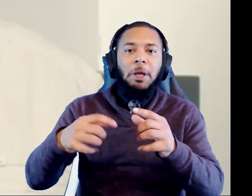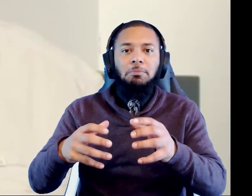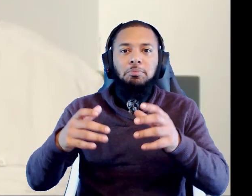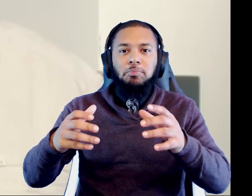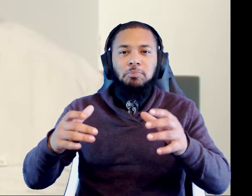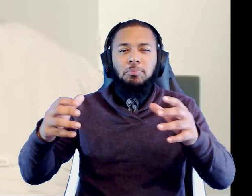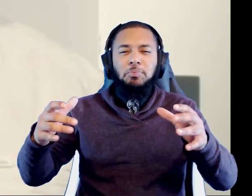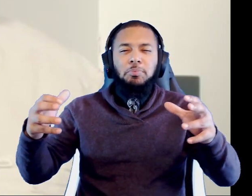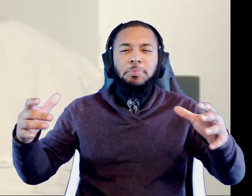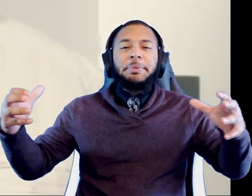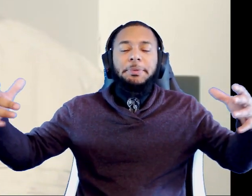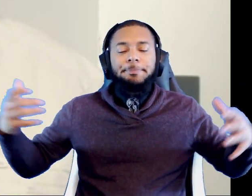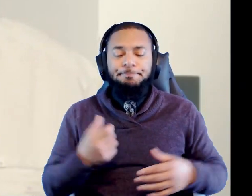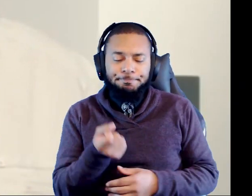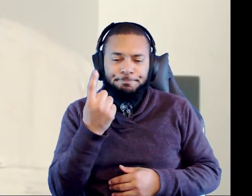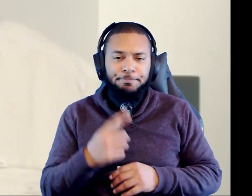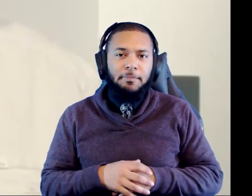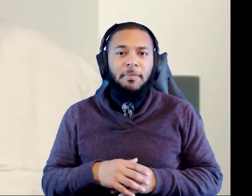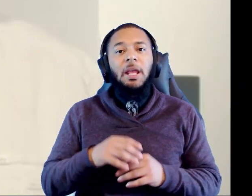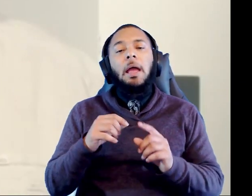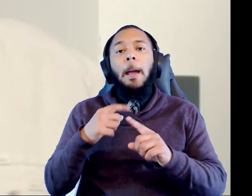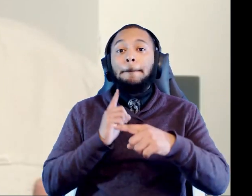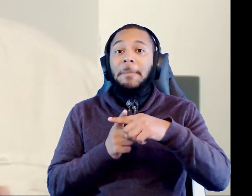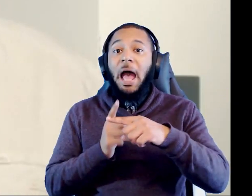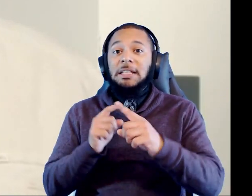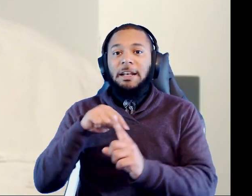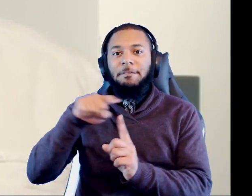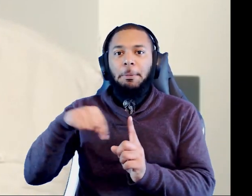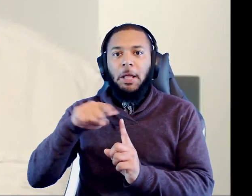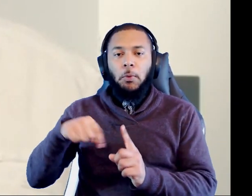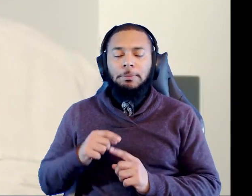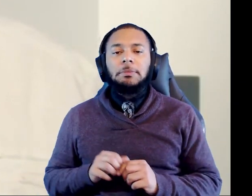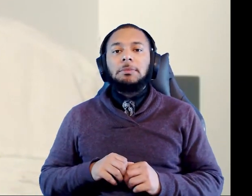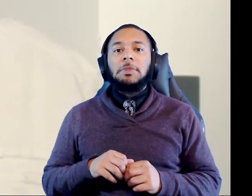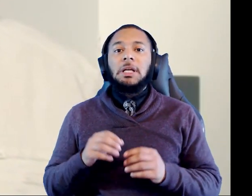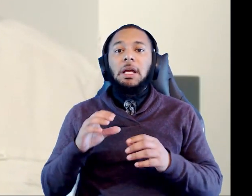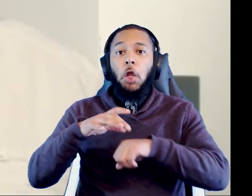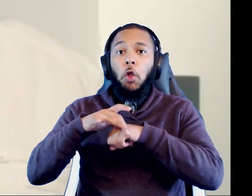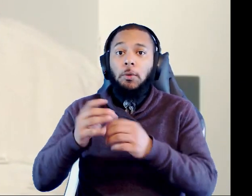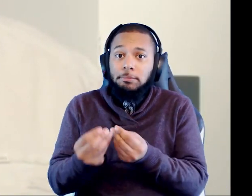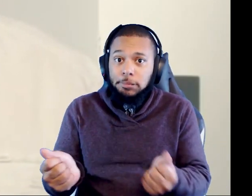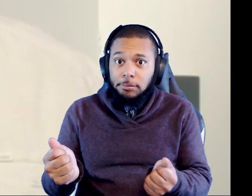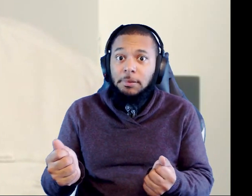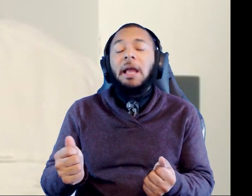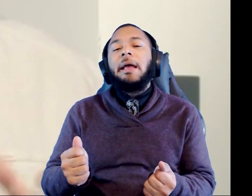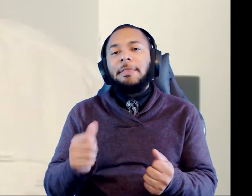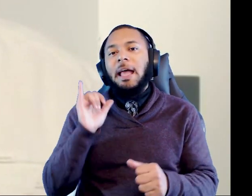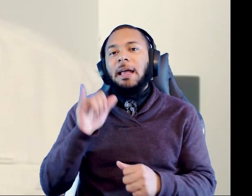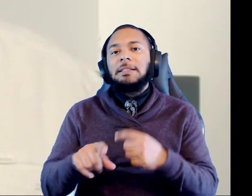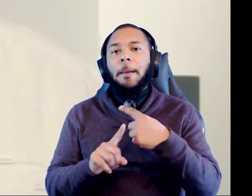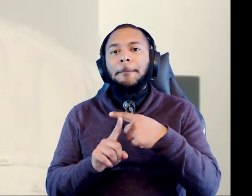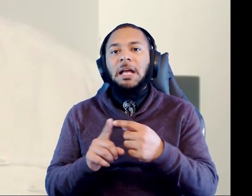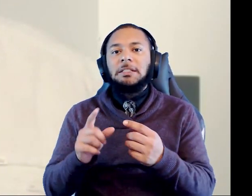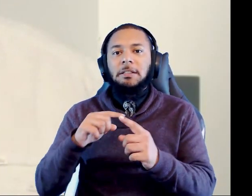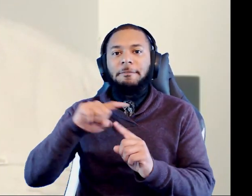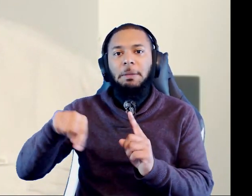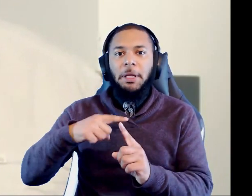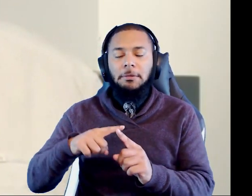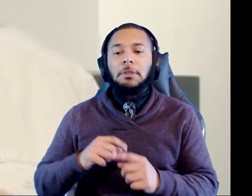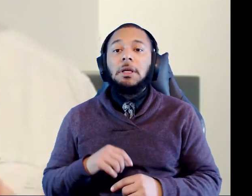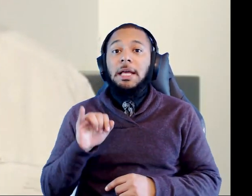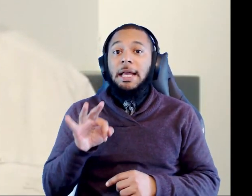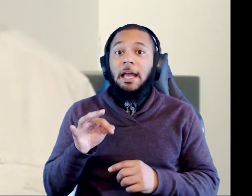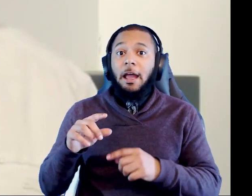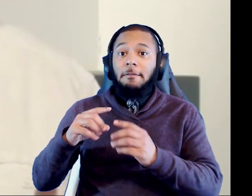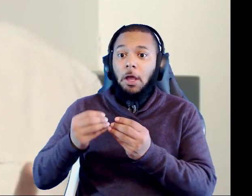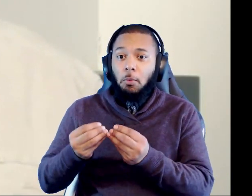an extreme. Again, a positive feedback loop. Erosion is another example of a positive feedback loop. If erosion is allowed to continue,